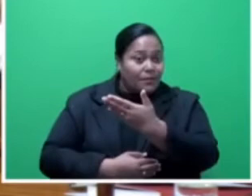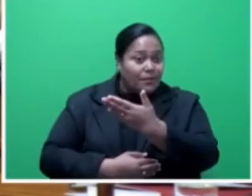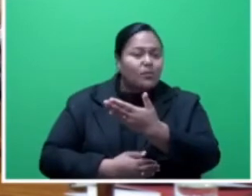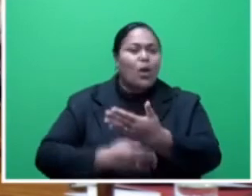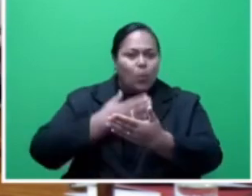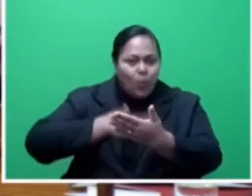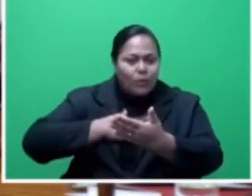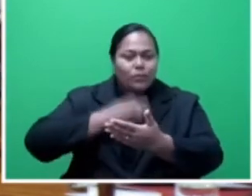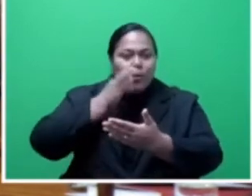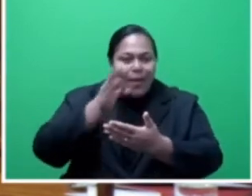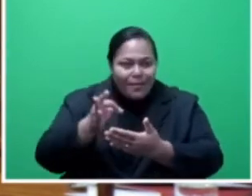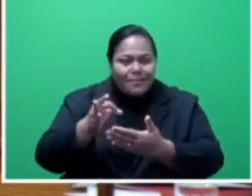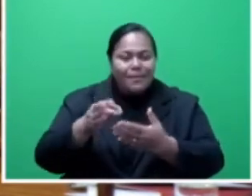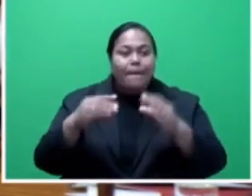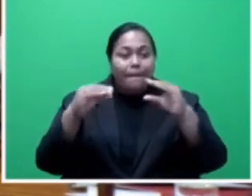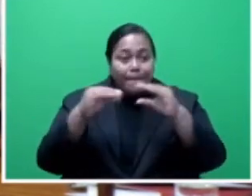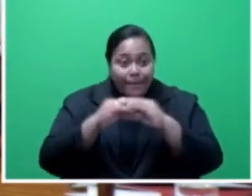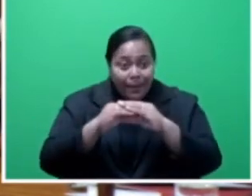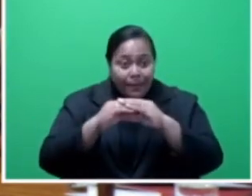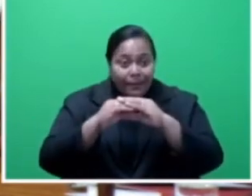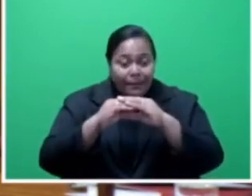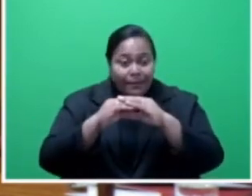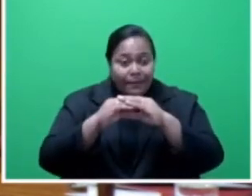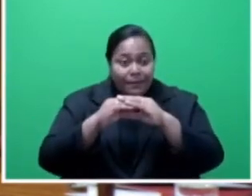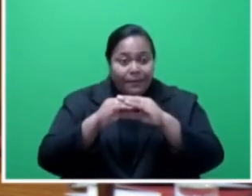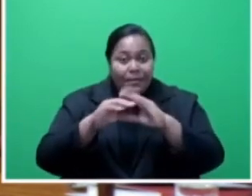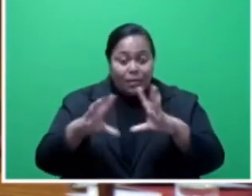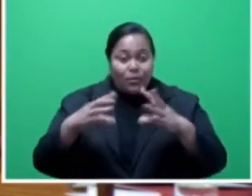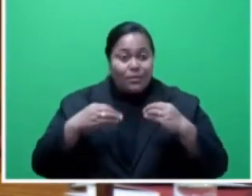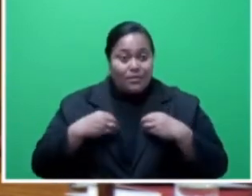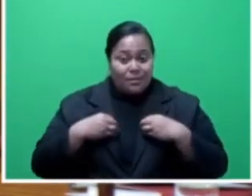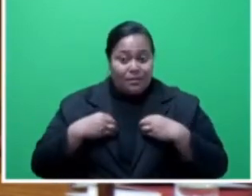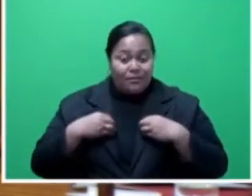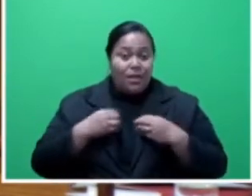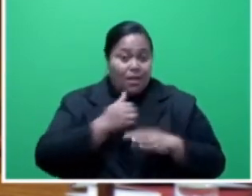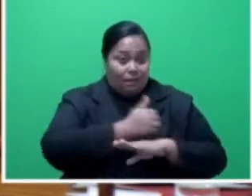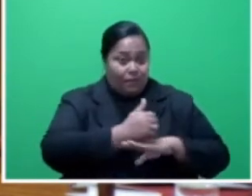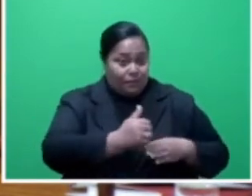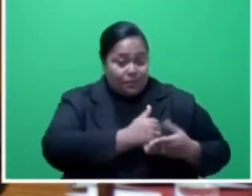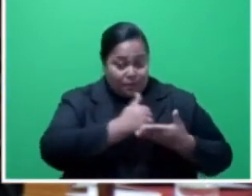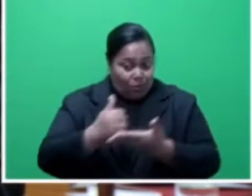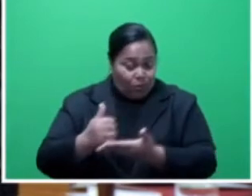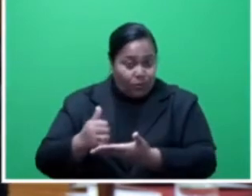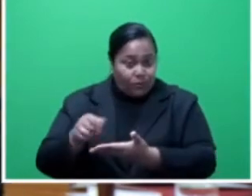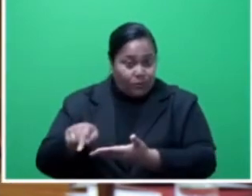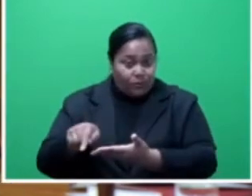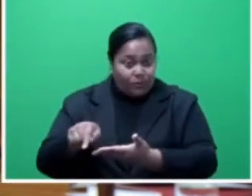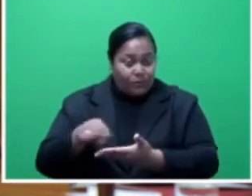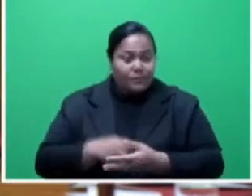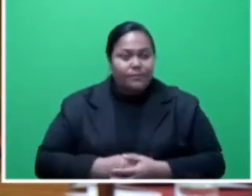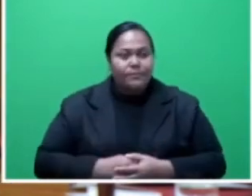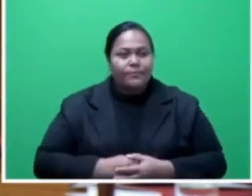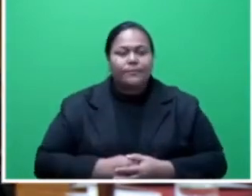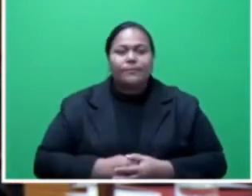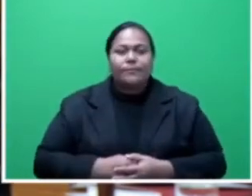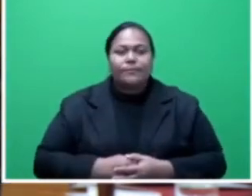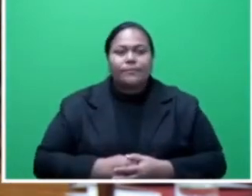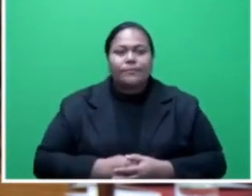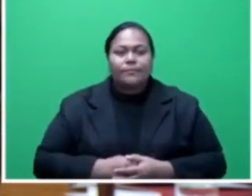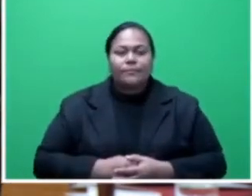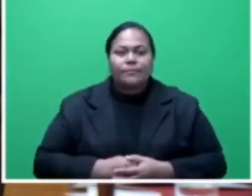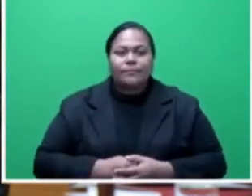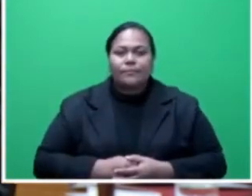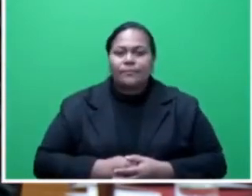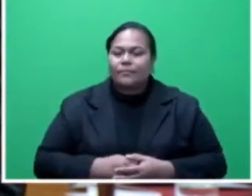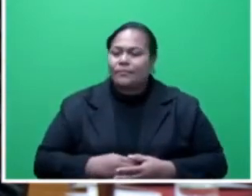A bank that gets the support of the government, provided government. Don't carry out a conversation. Because it's interrupting,